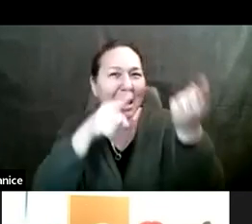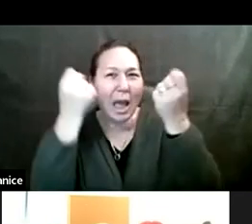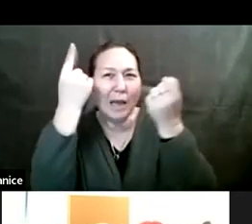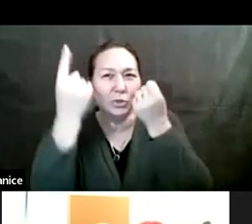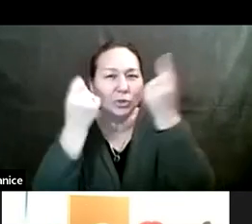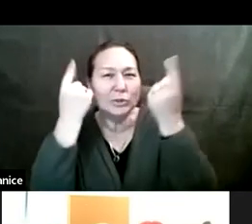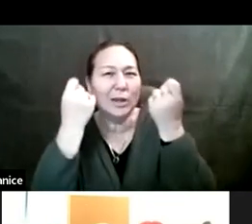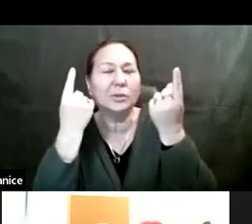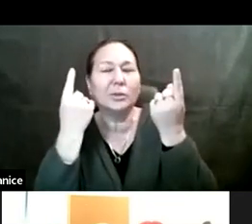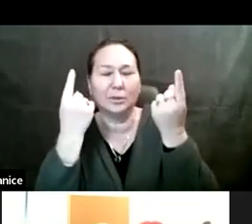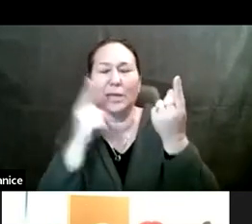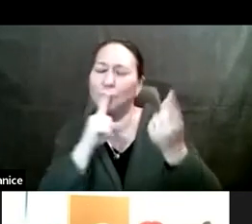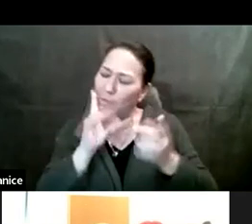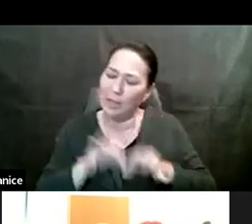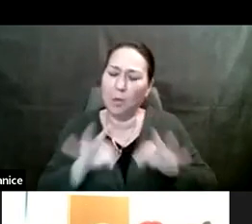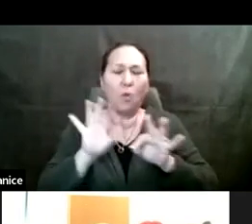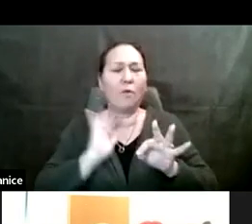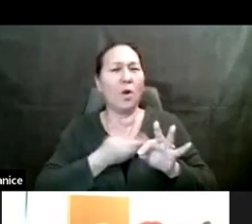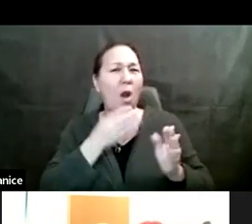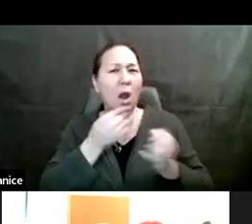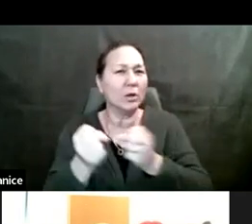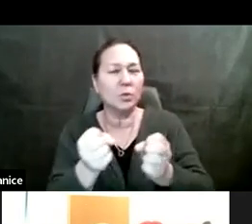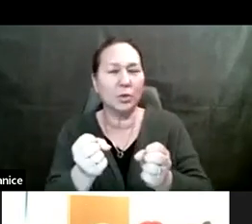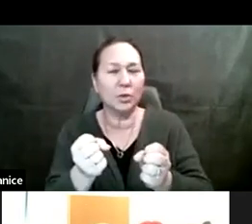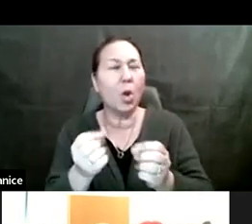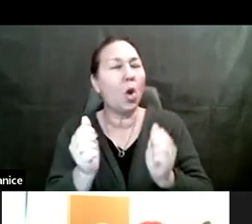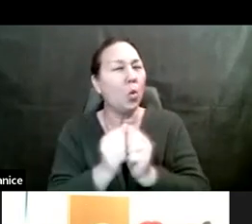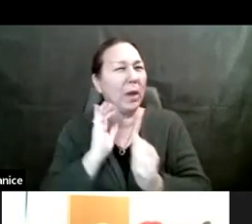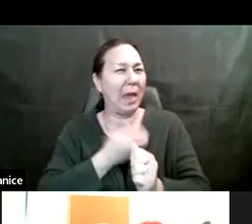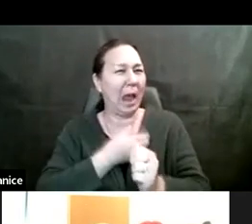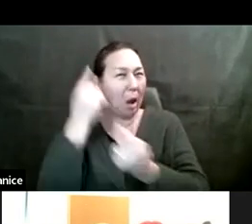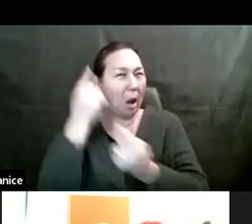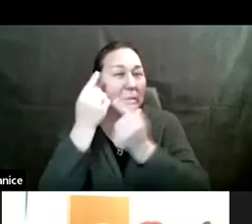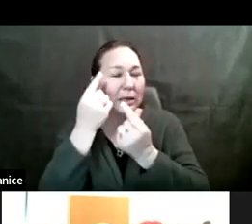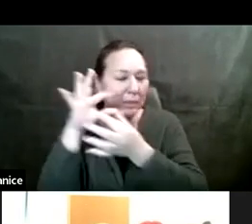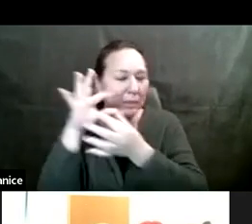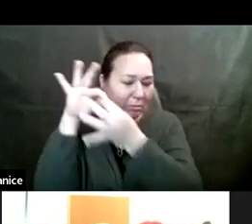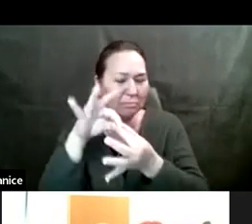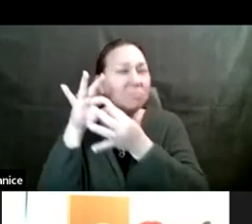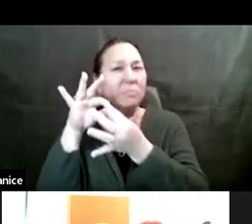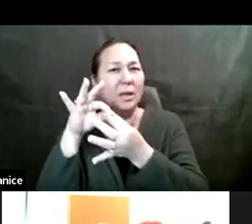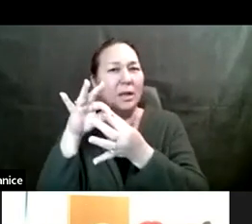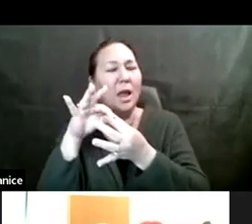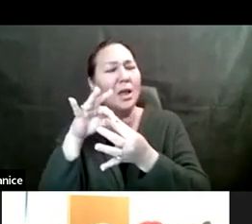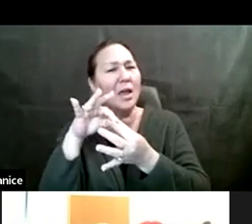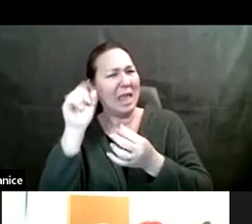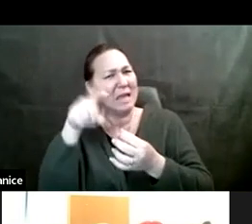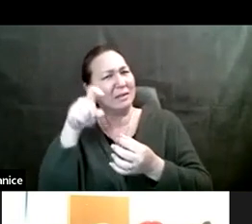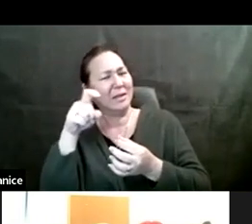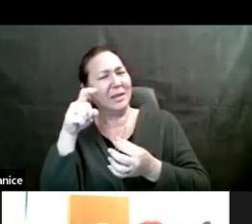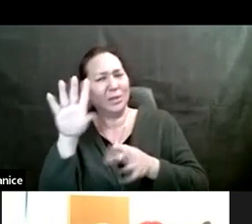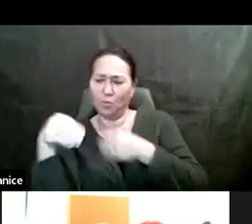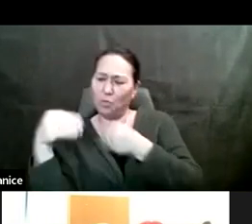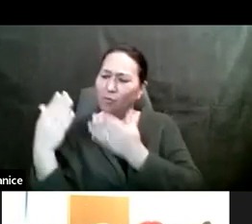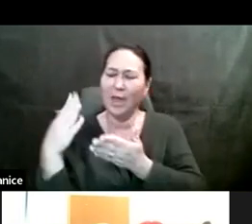our strategy in the in the Strategic thinking that goes along with them that we're going to be really needed to provide our students with the